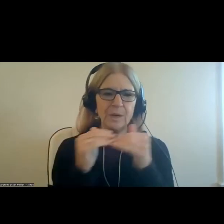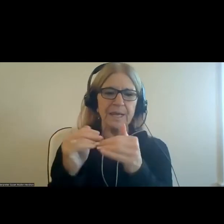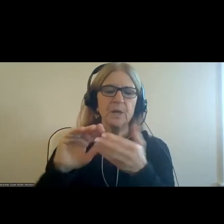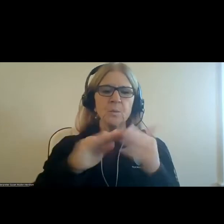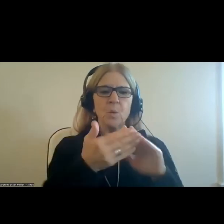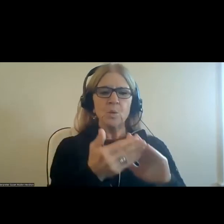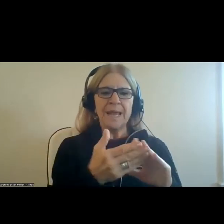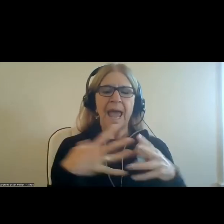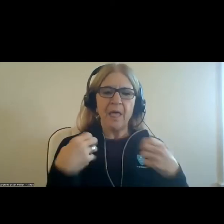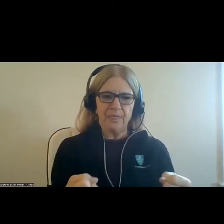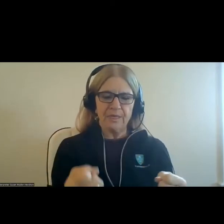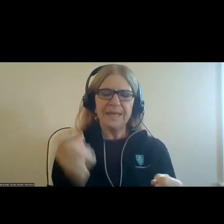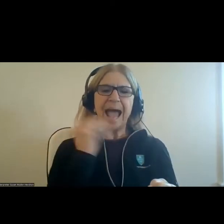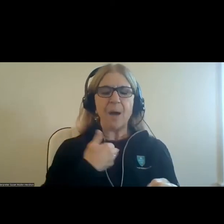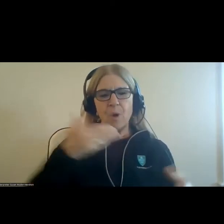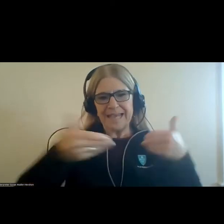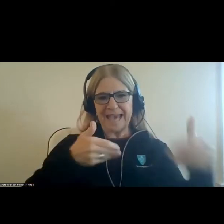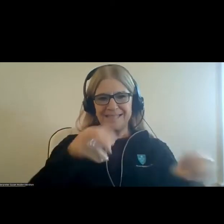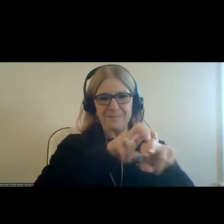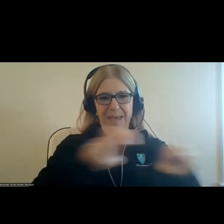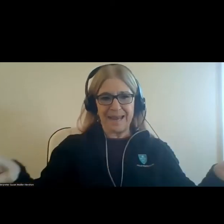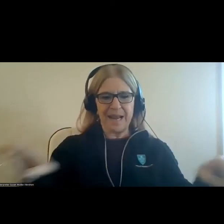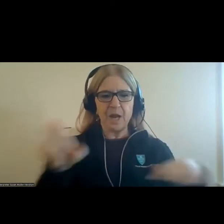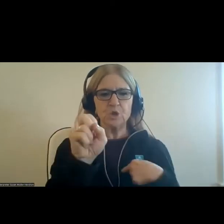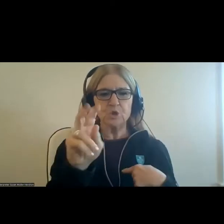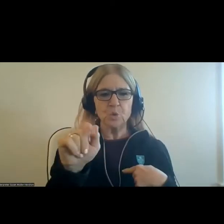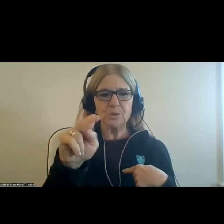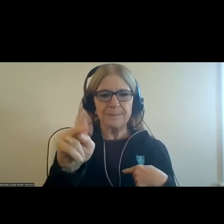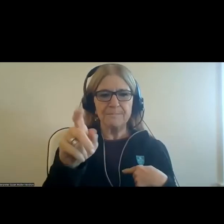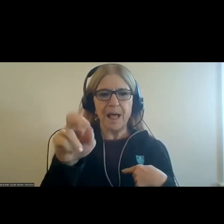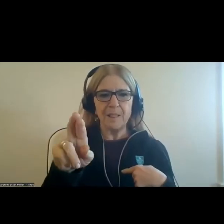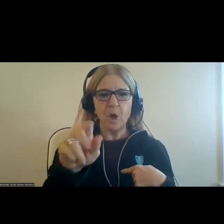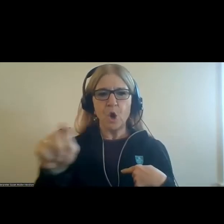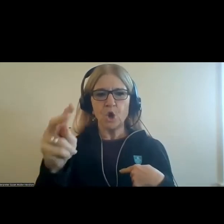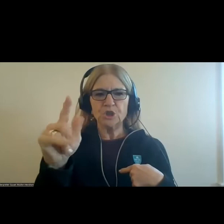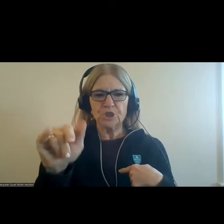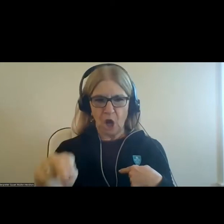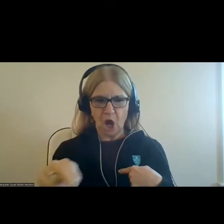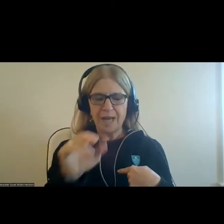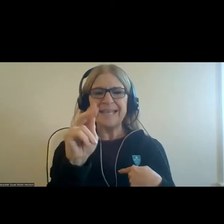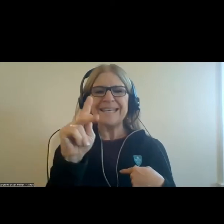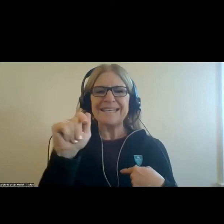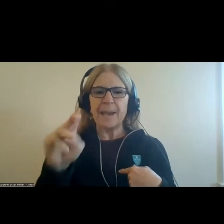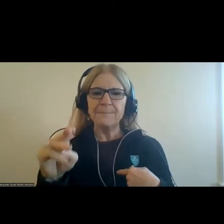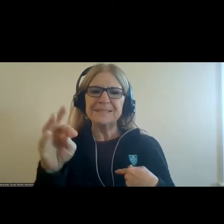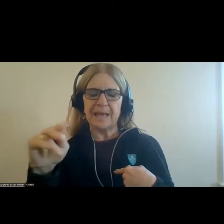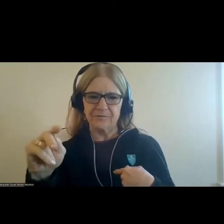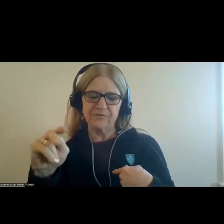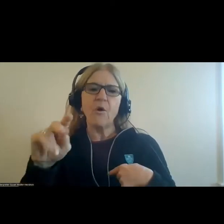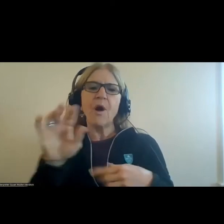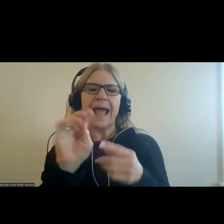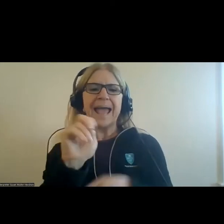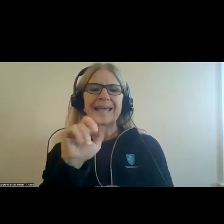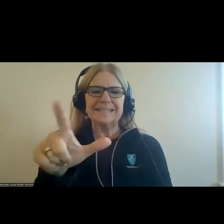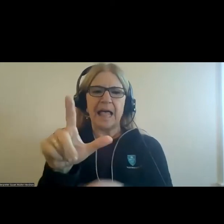guest panelists, to Susan Muller-Hershon and Kim Sampson for providing ASL interpretation